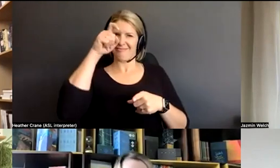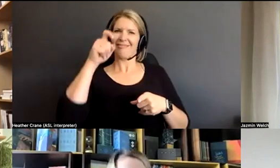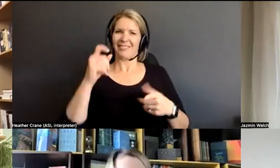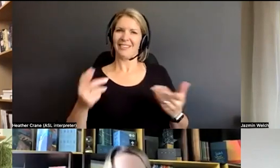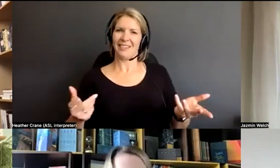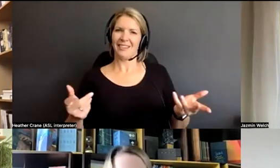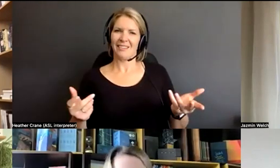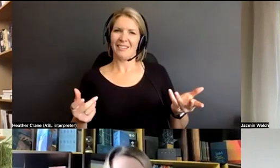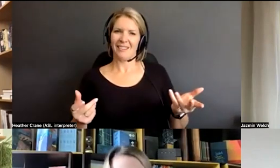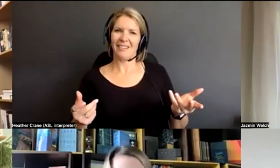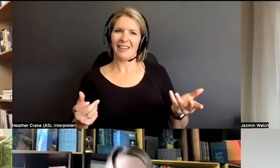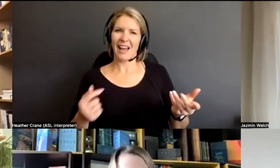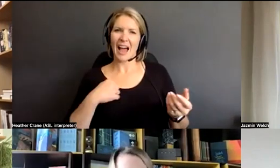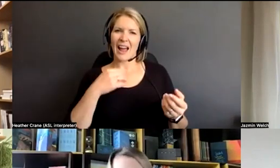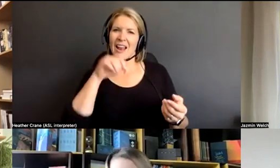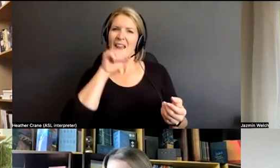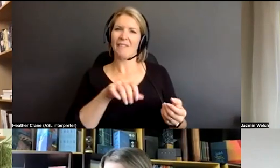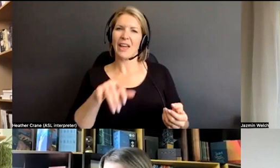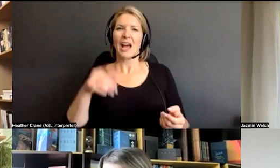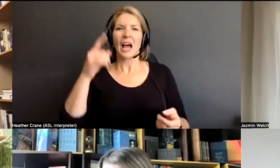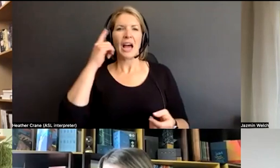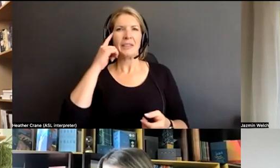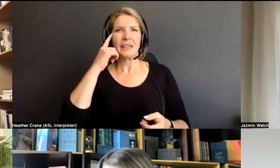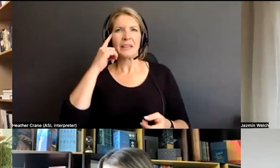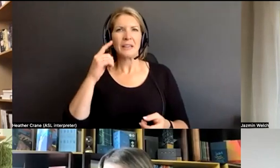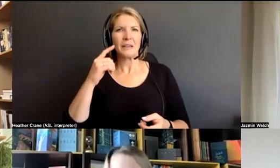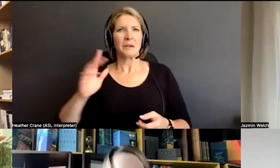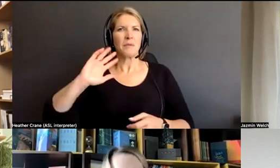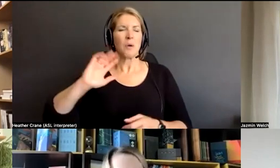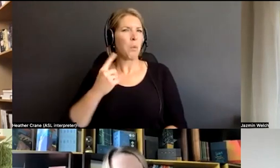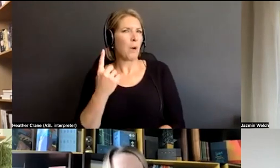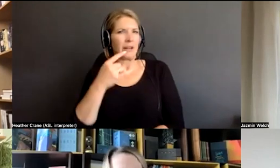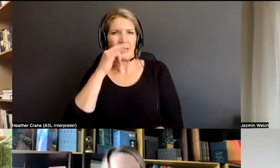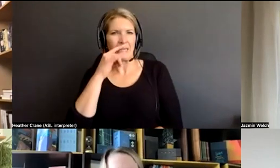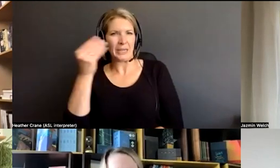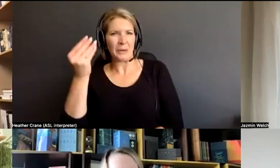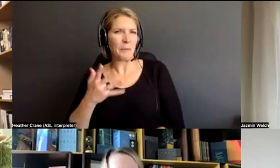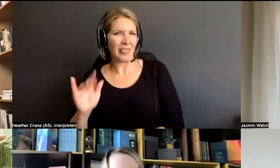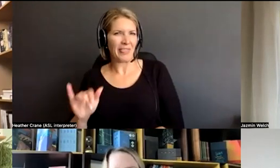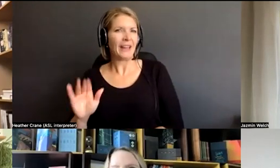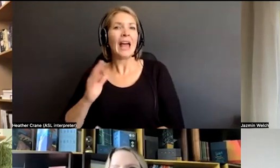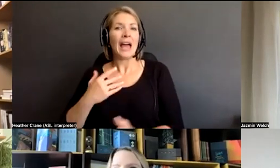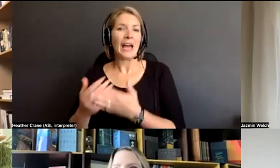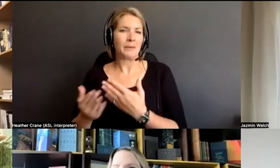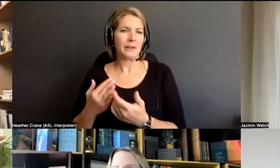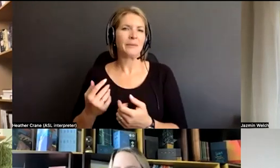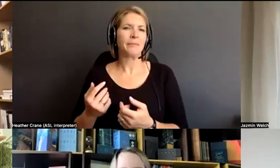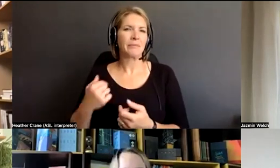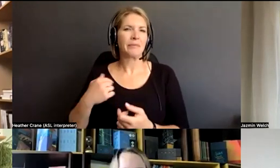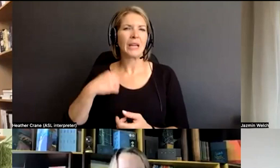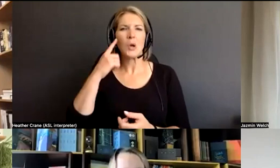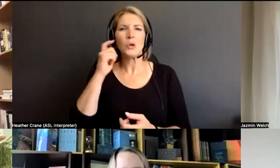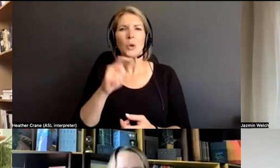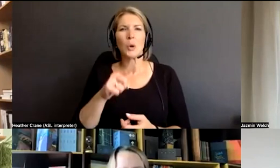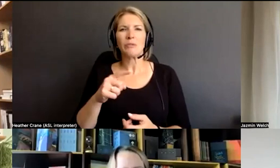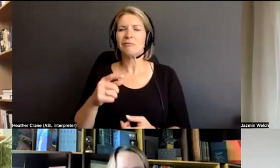Kidd that talked about that. But anyways, I've noticed lately in bookstores, when you